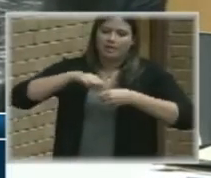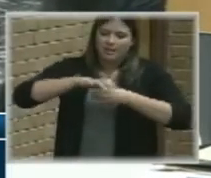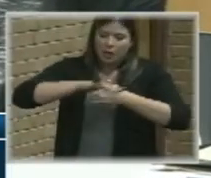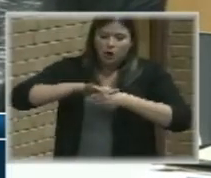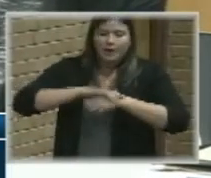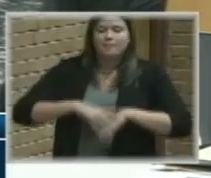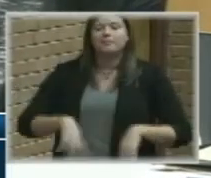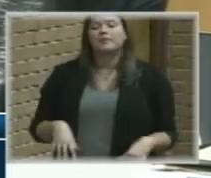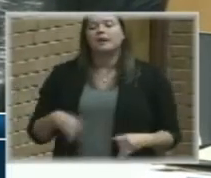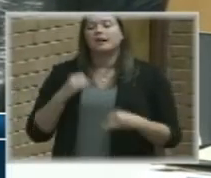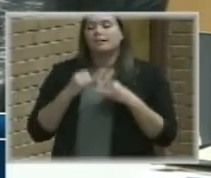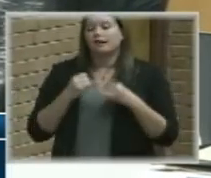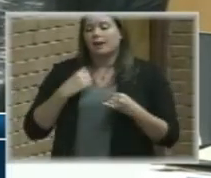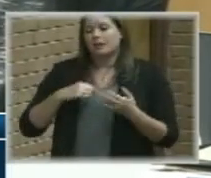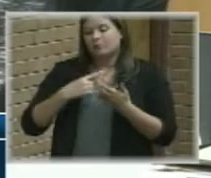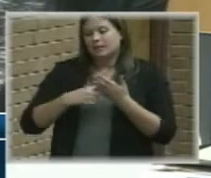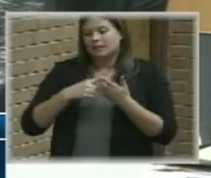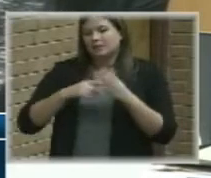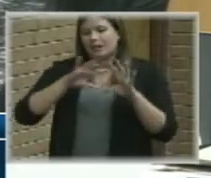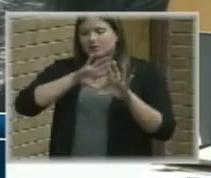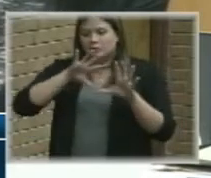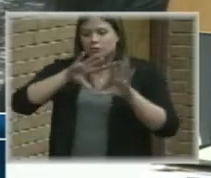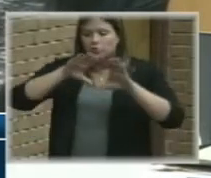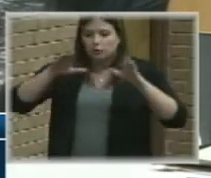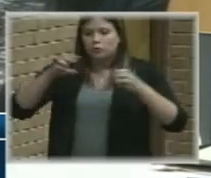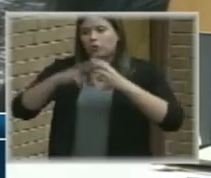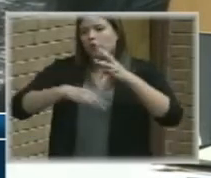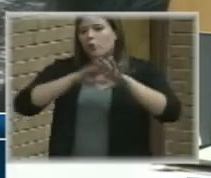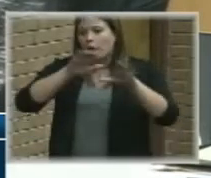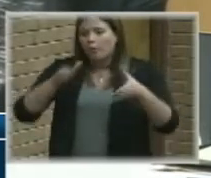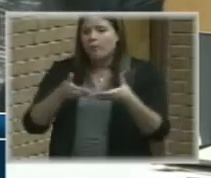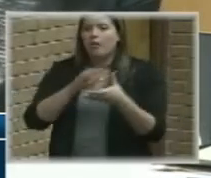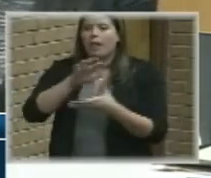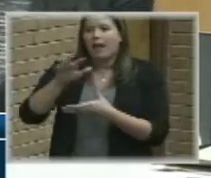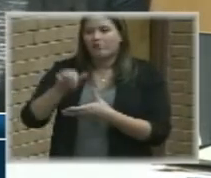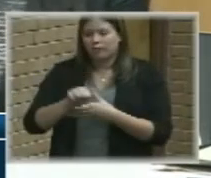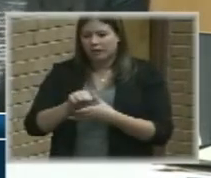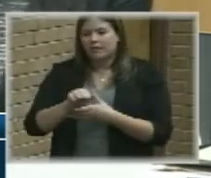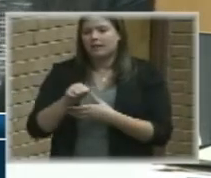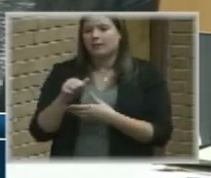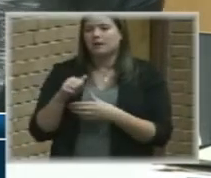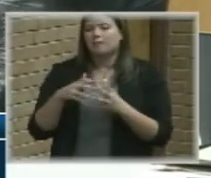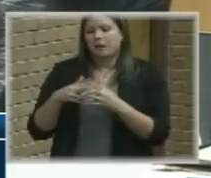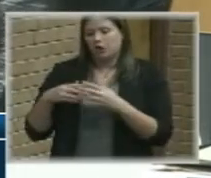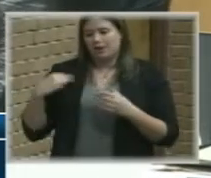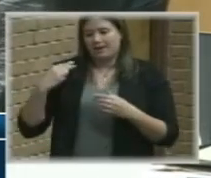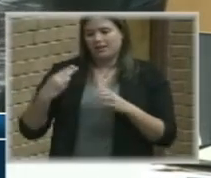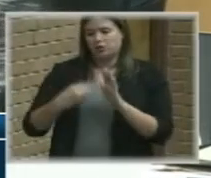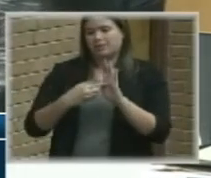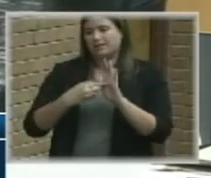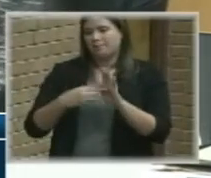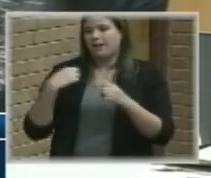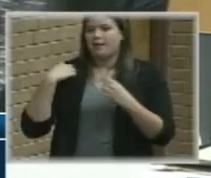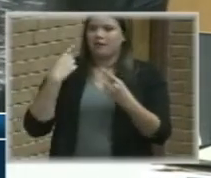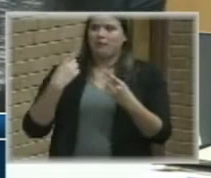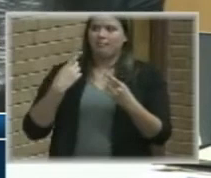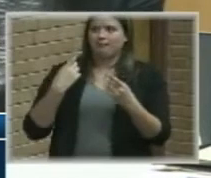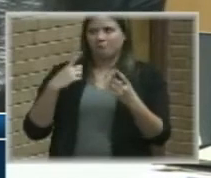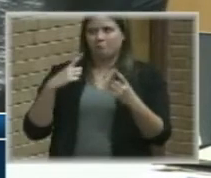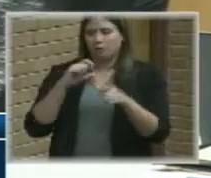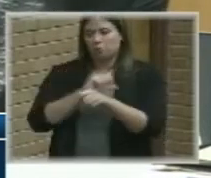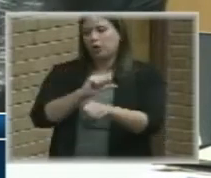Finally, we discussed the mobile African American history display that we began work on some time ago.